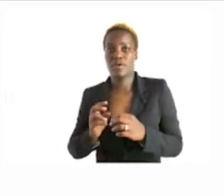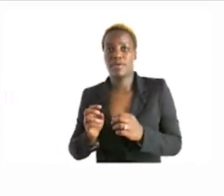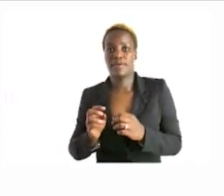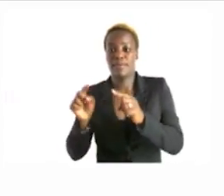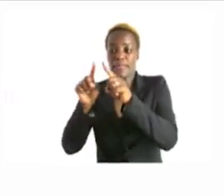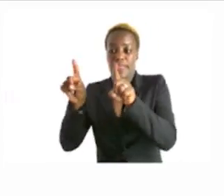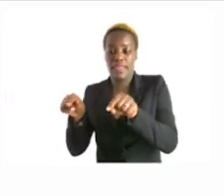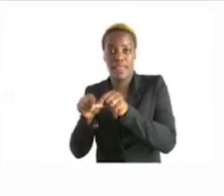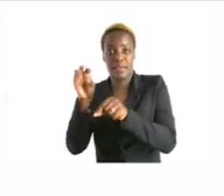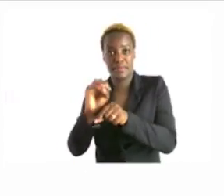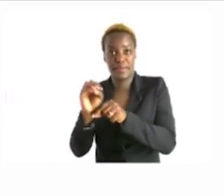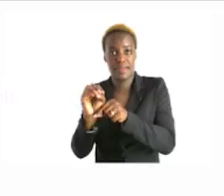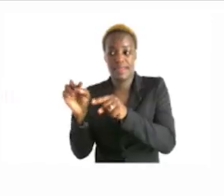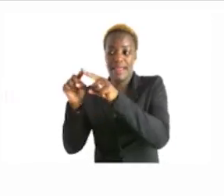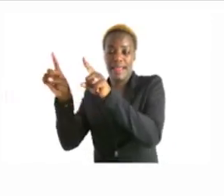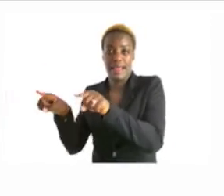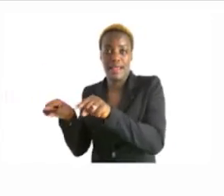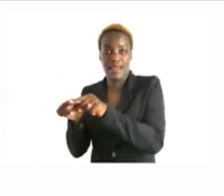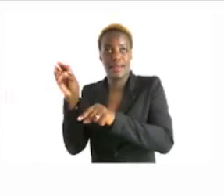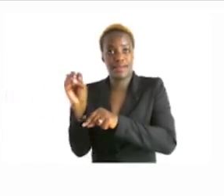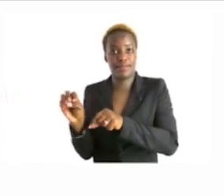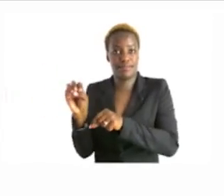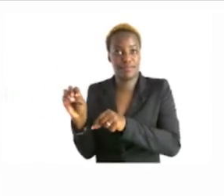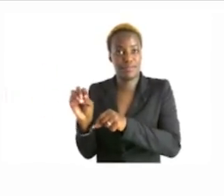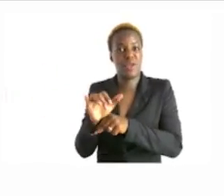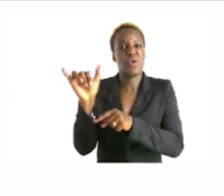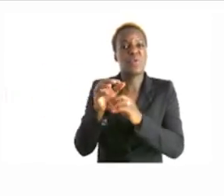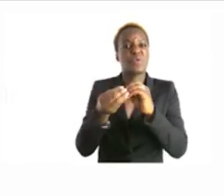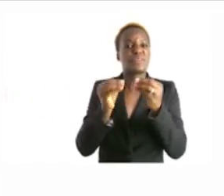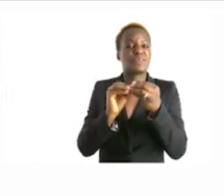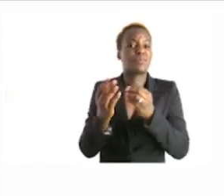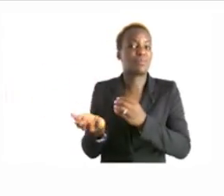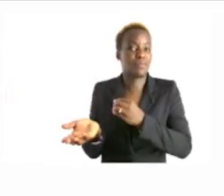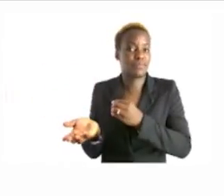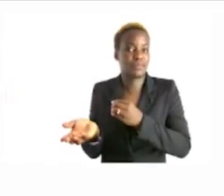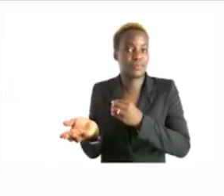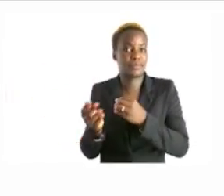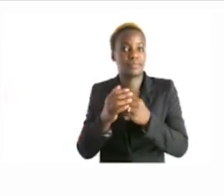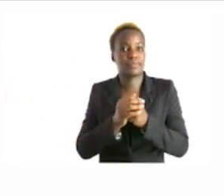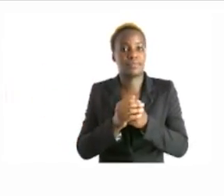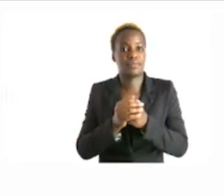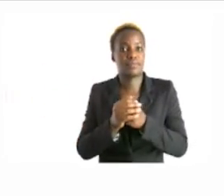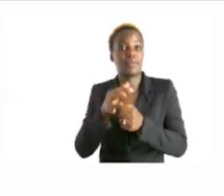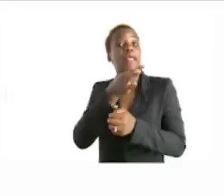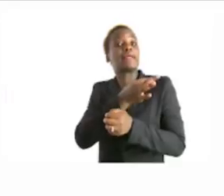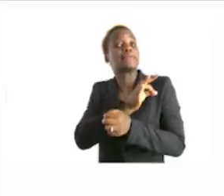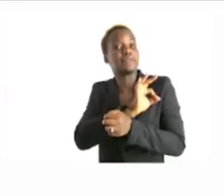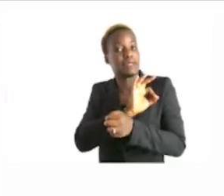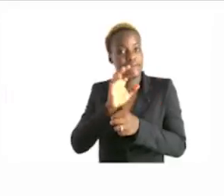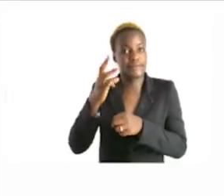what will follow what what number comes after 92 that is correct it is 93